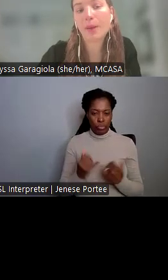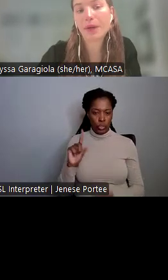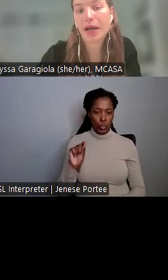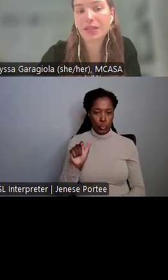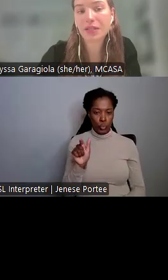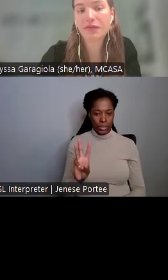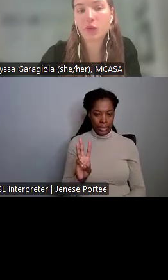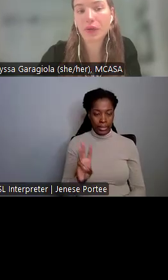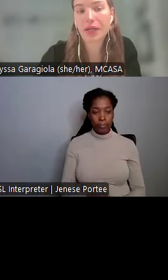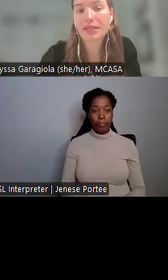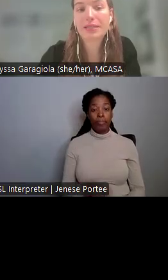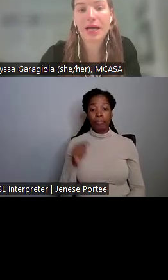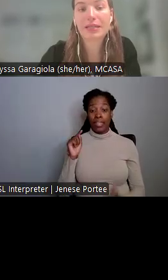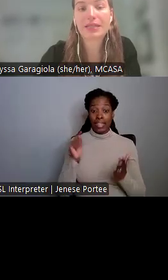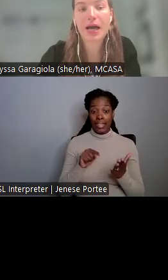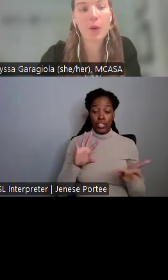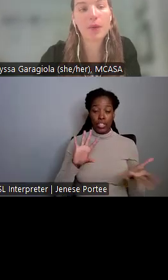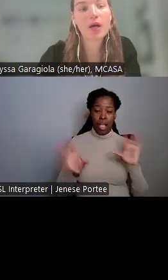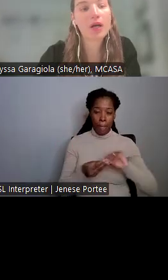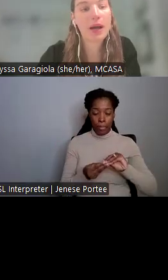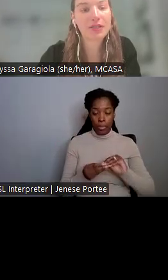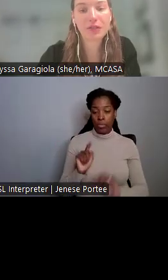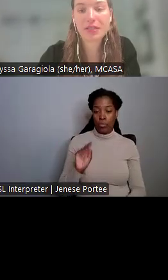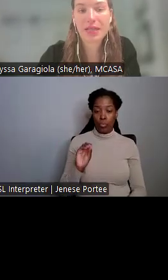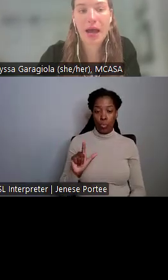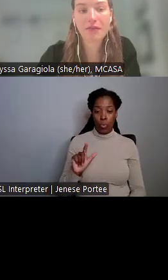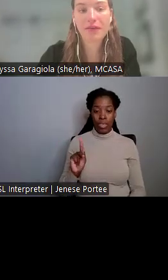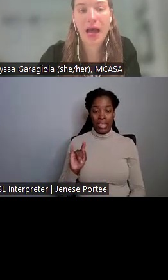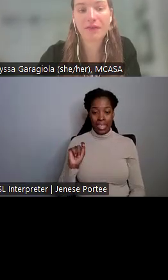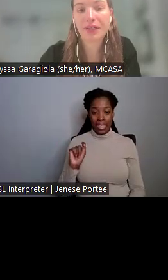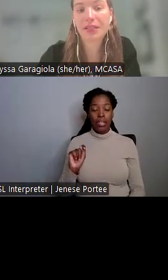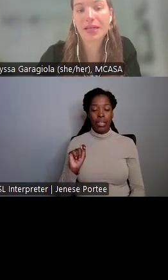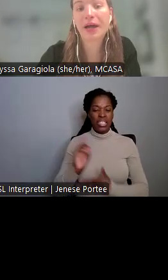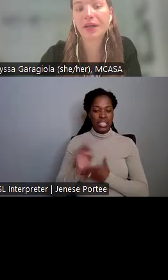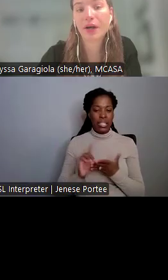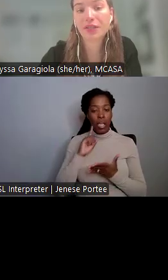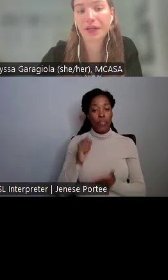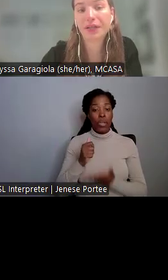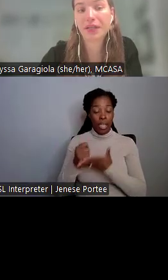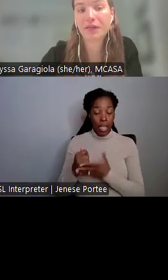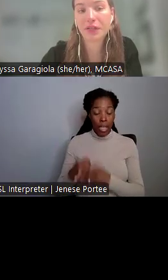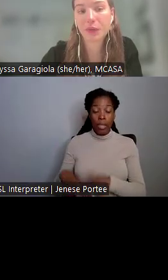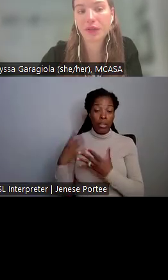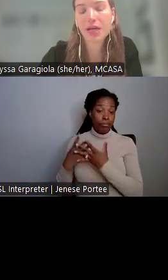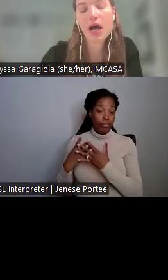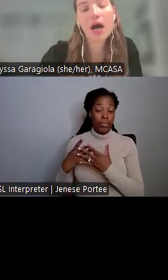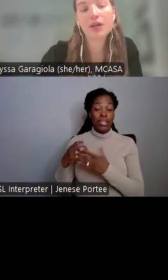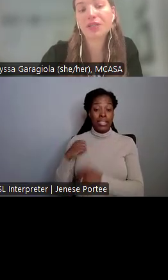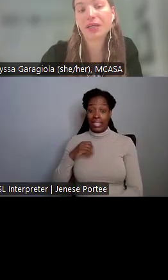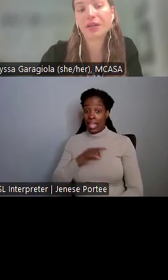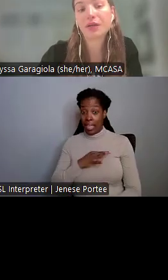a comprehensive toolkit designed to help correctional staff, advocates, and incarcerated